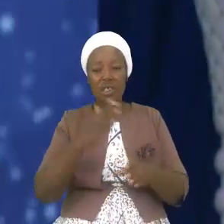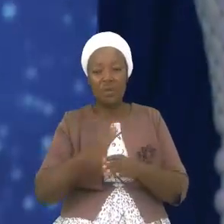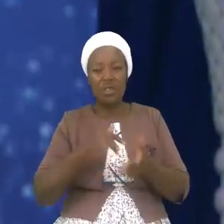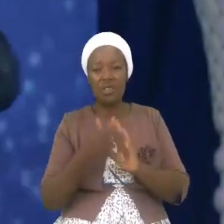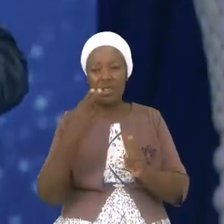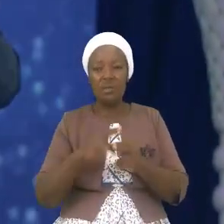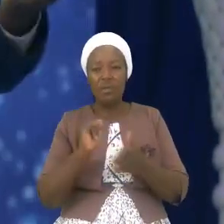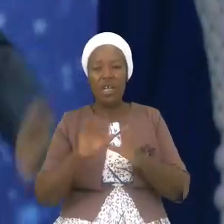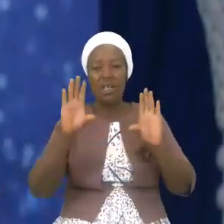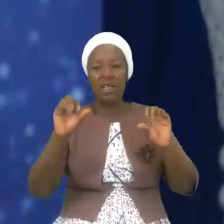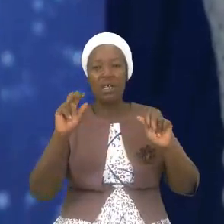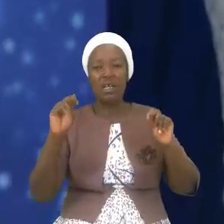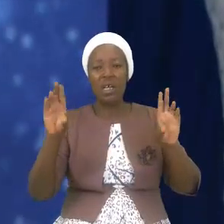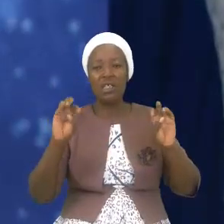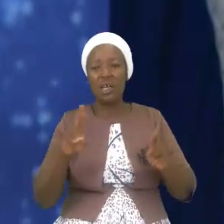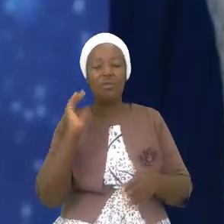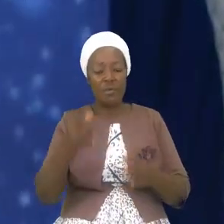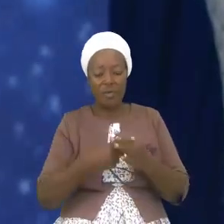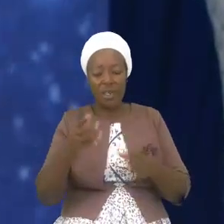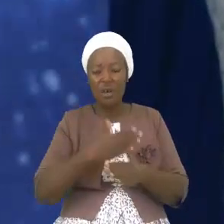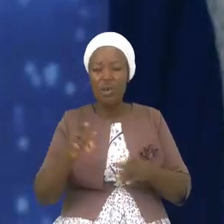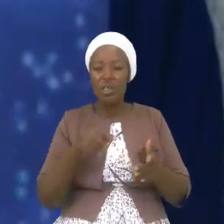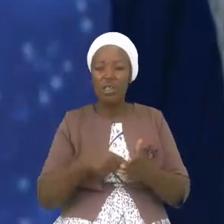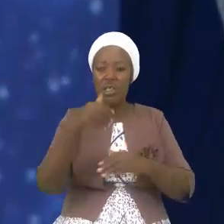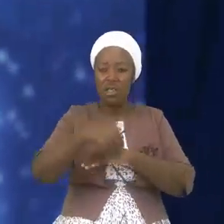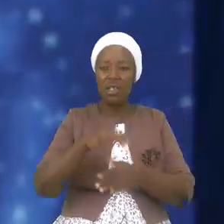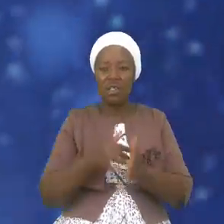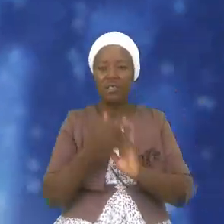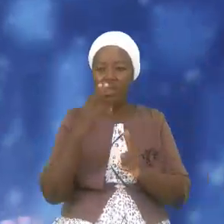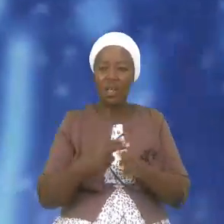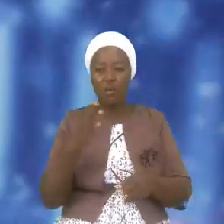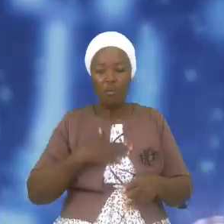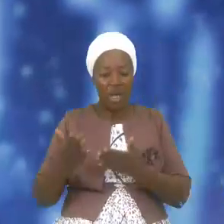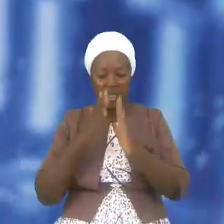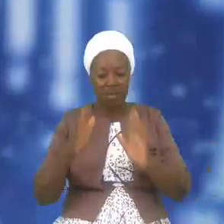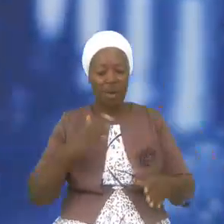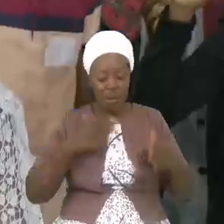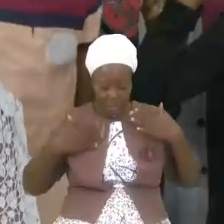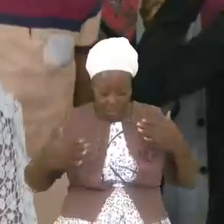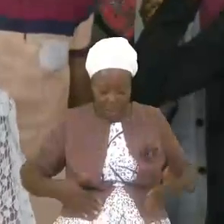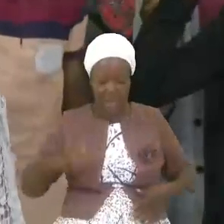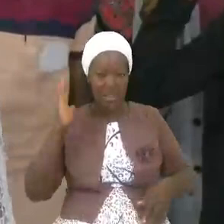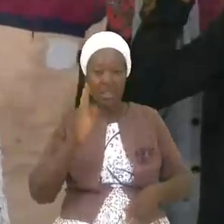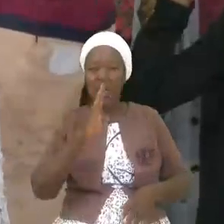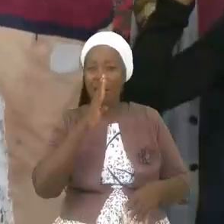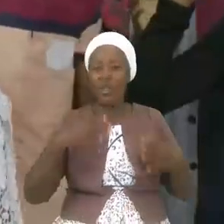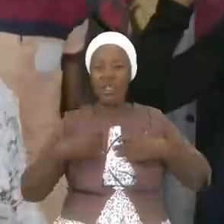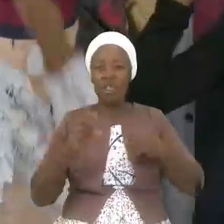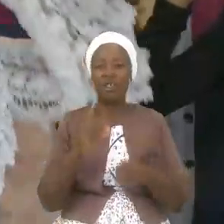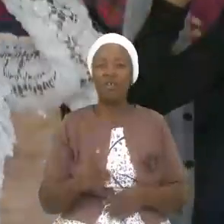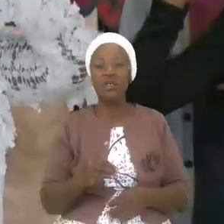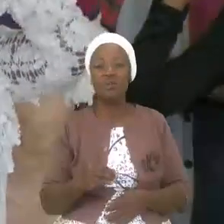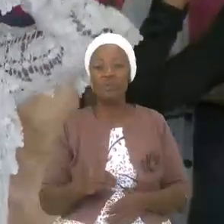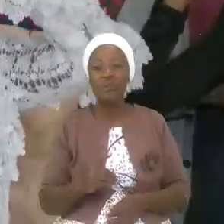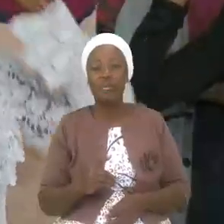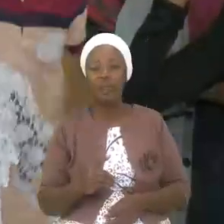My servant, my body shall be healed. Close your eyes now. Lay one hand